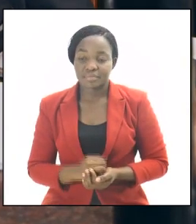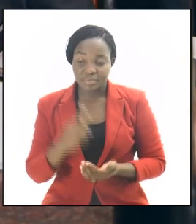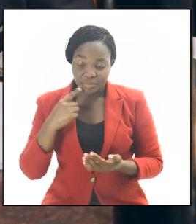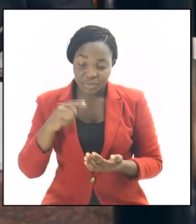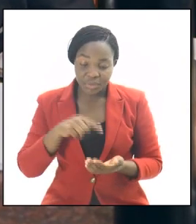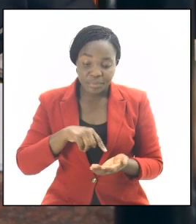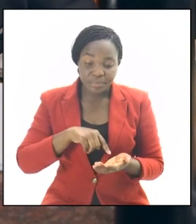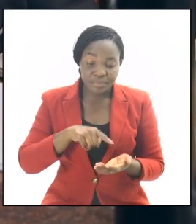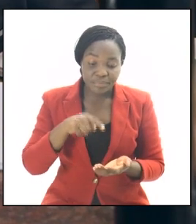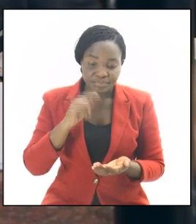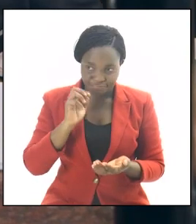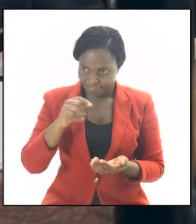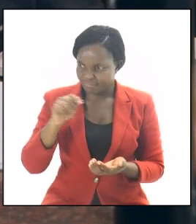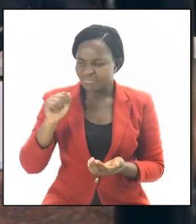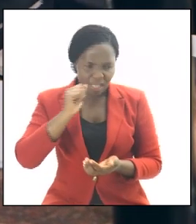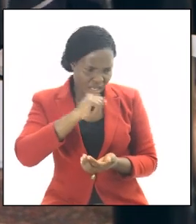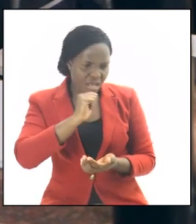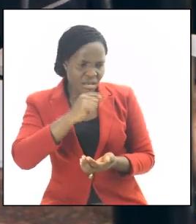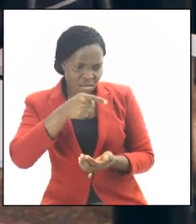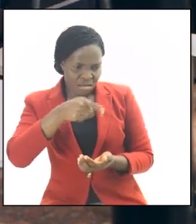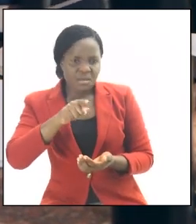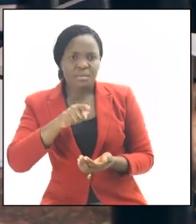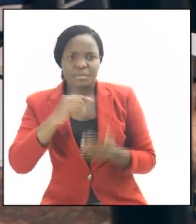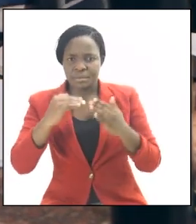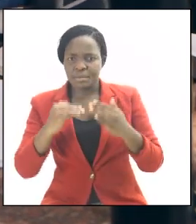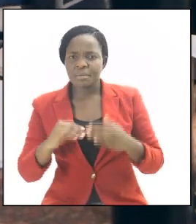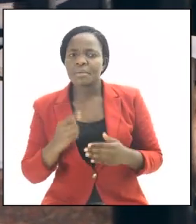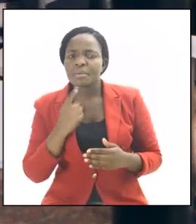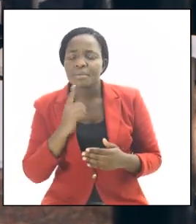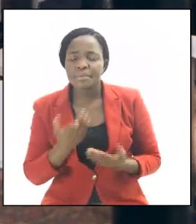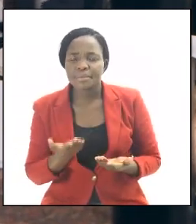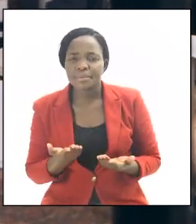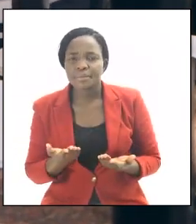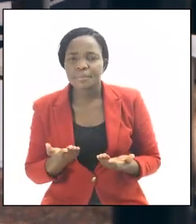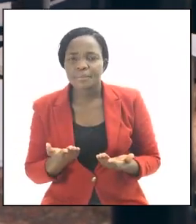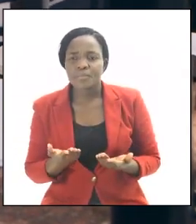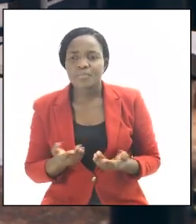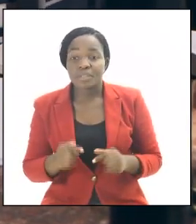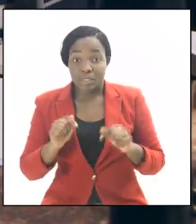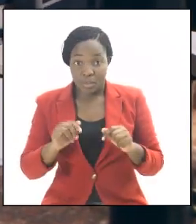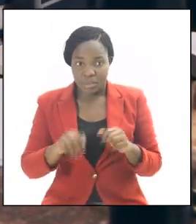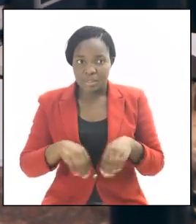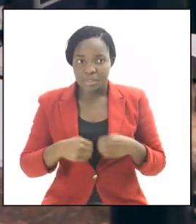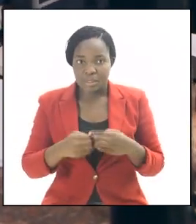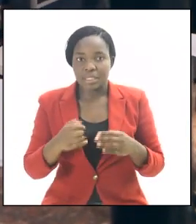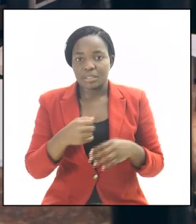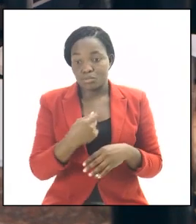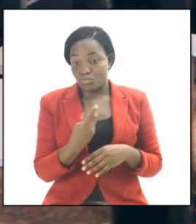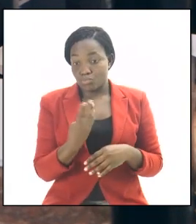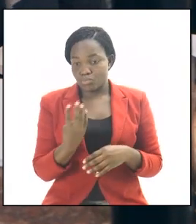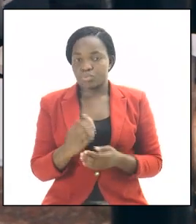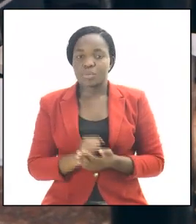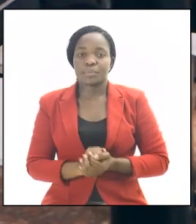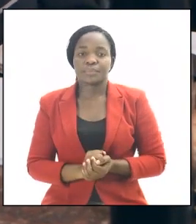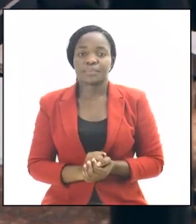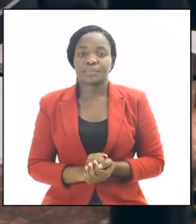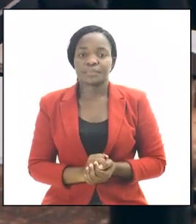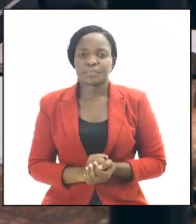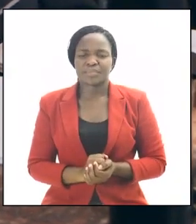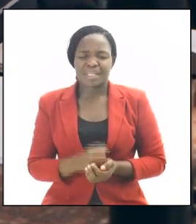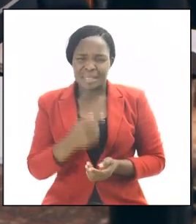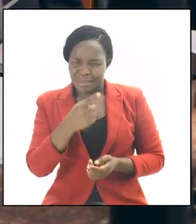Looks correct. Yes. What's the next step? Now we must do the calculation to find pi.